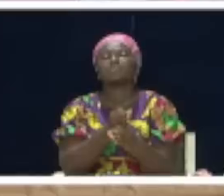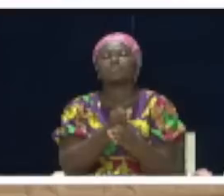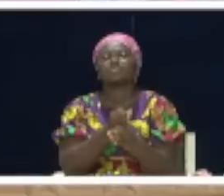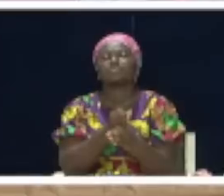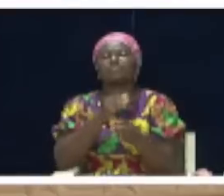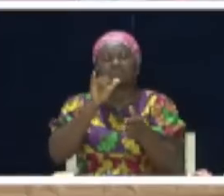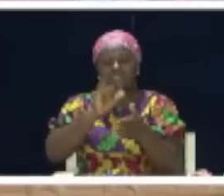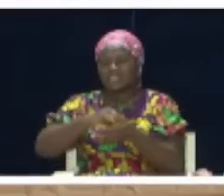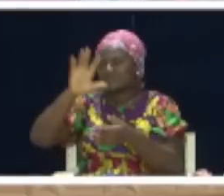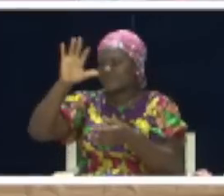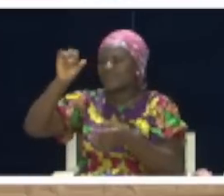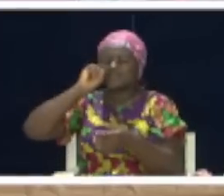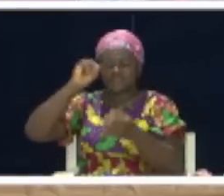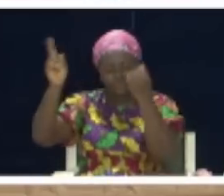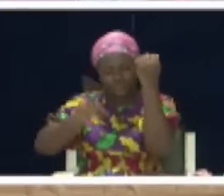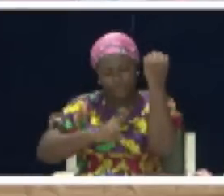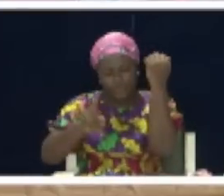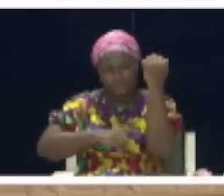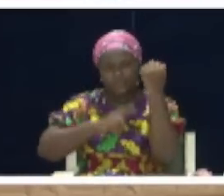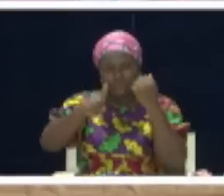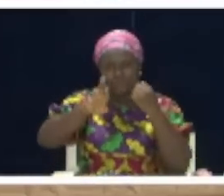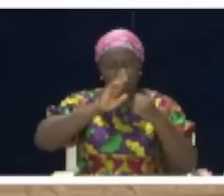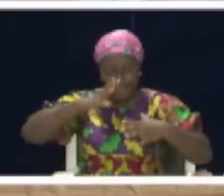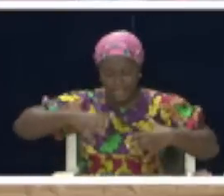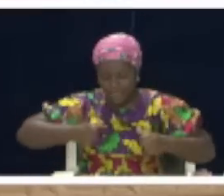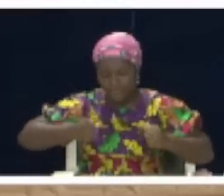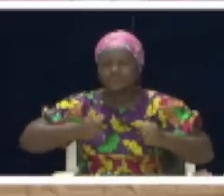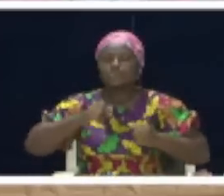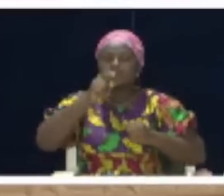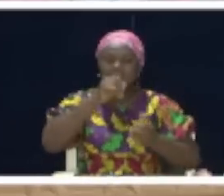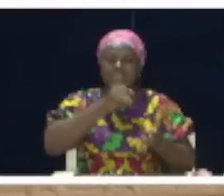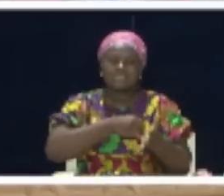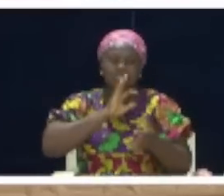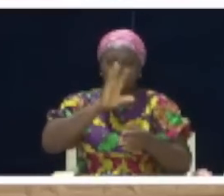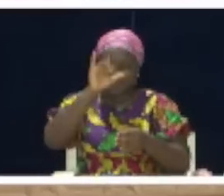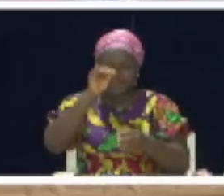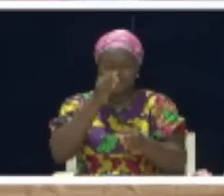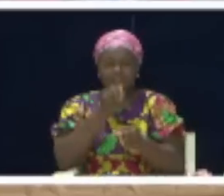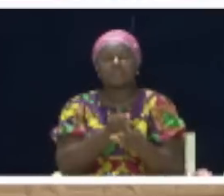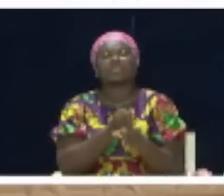That by his stripes we were healed is by faith.